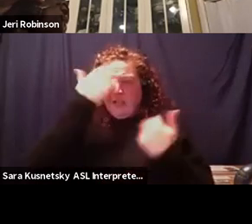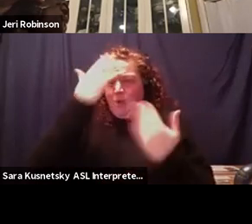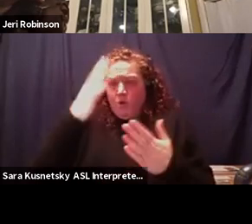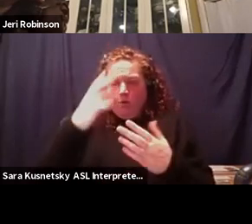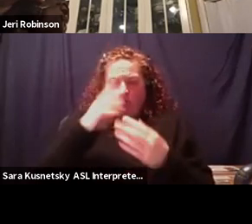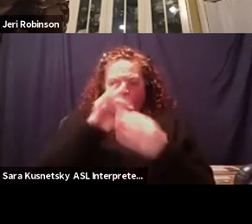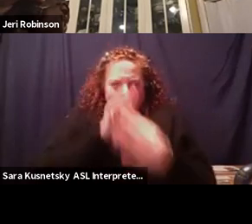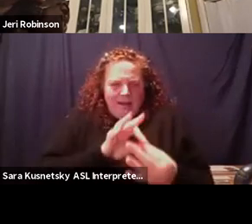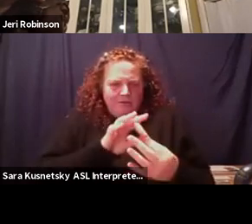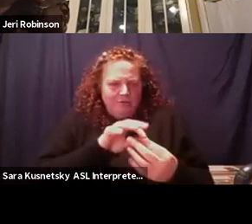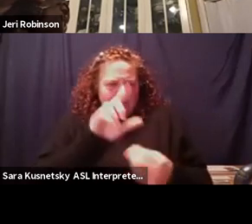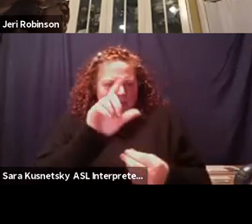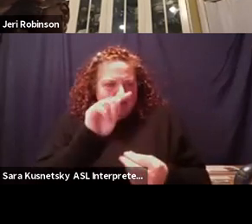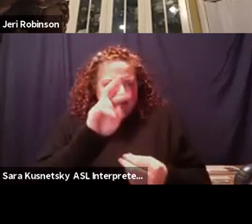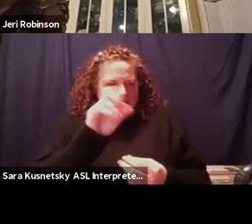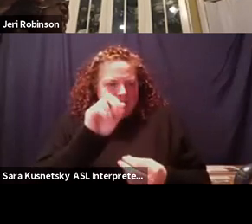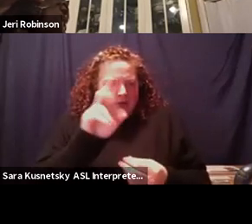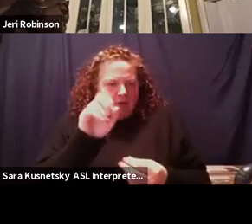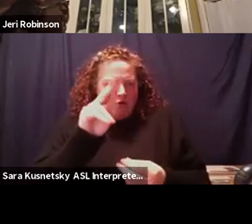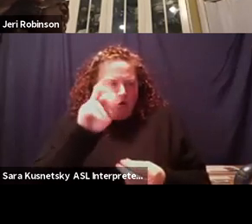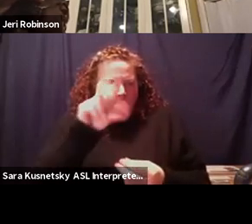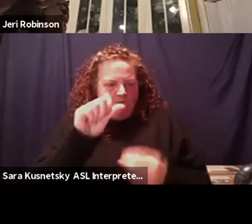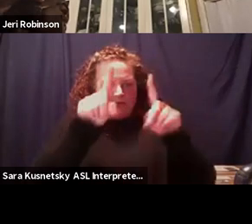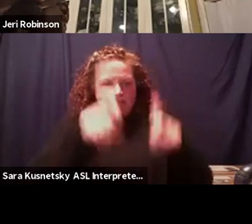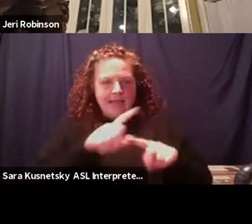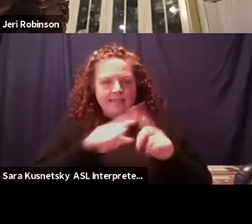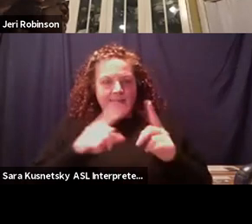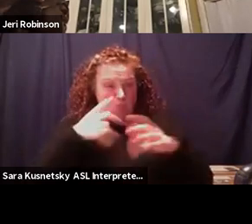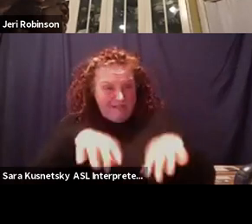whether or not you can take them right now, but what we do know is that